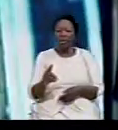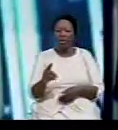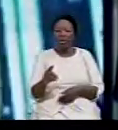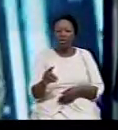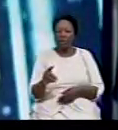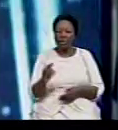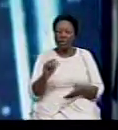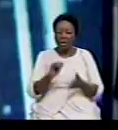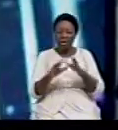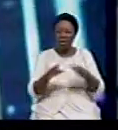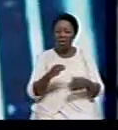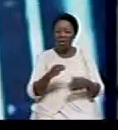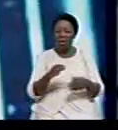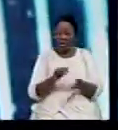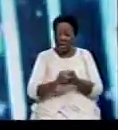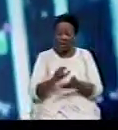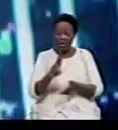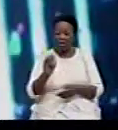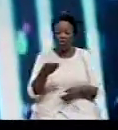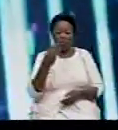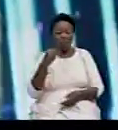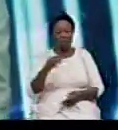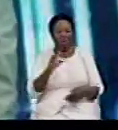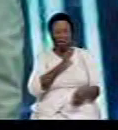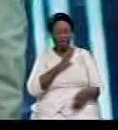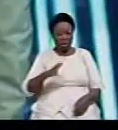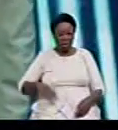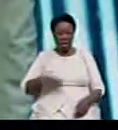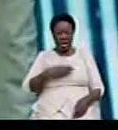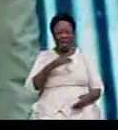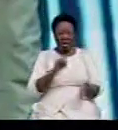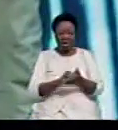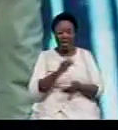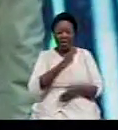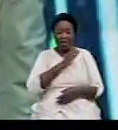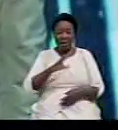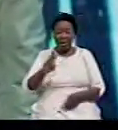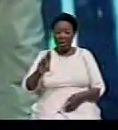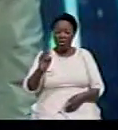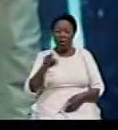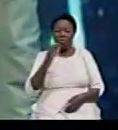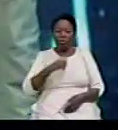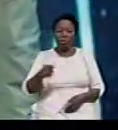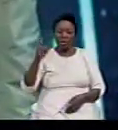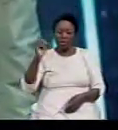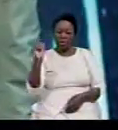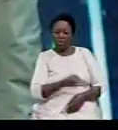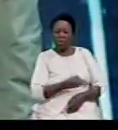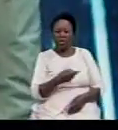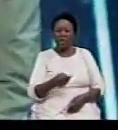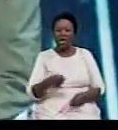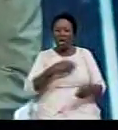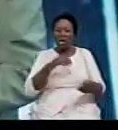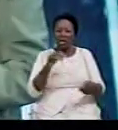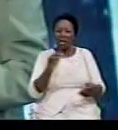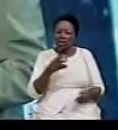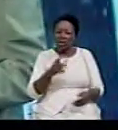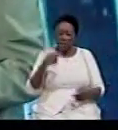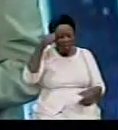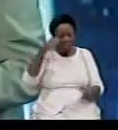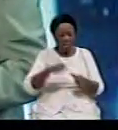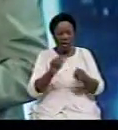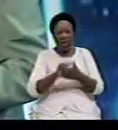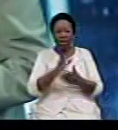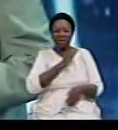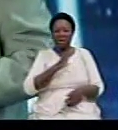Christ. And the rock was smitten. Christ had been smitten. And because